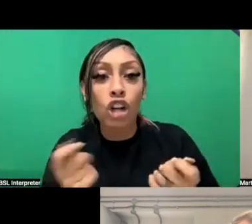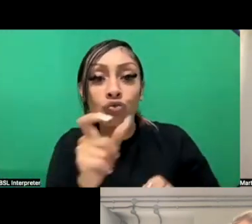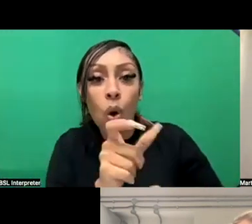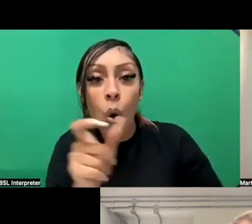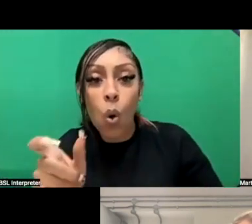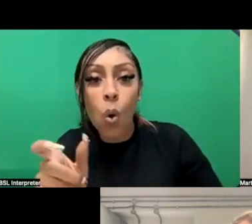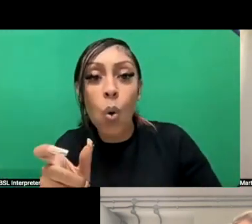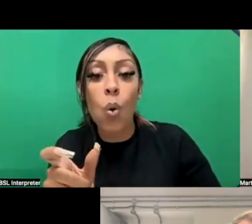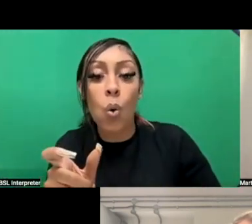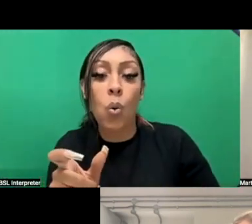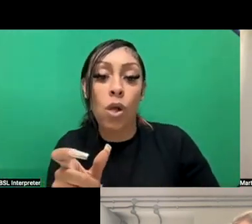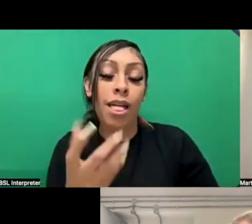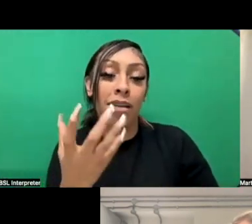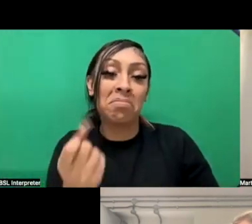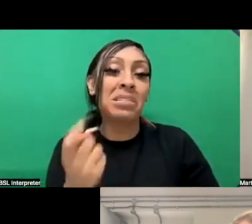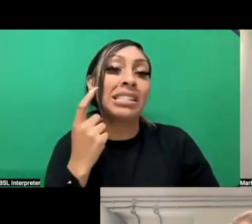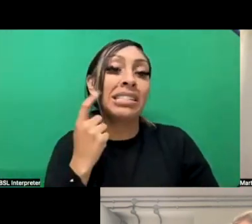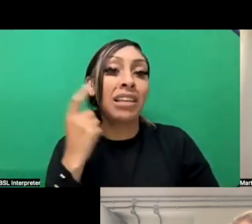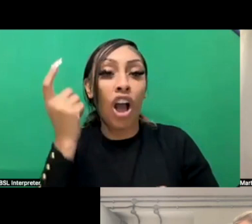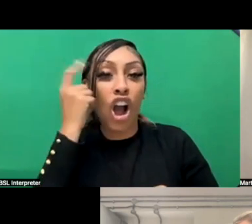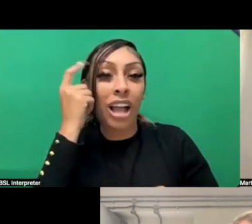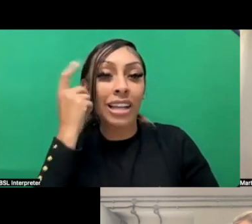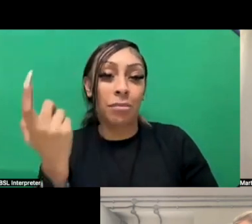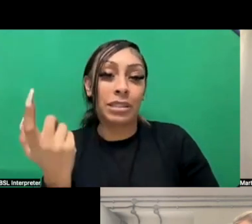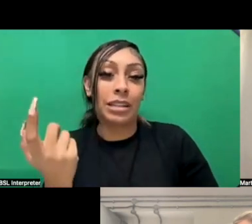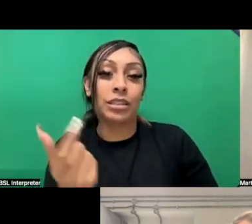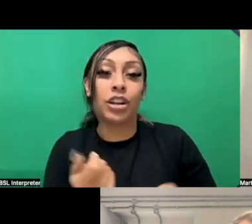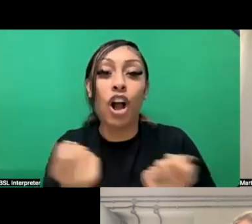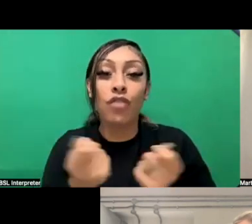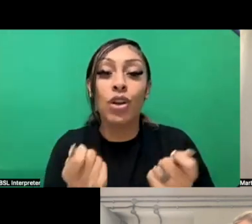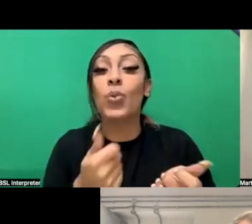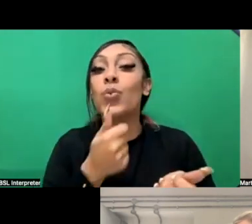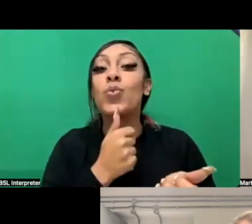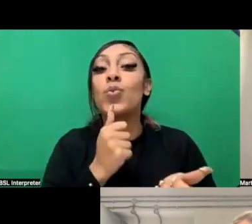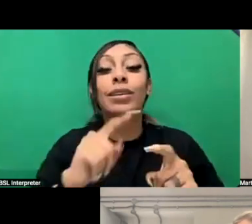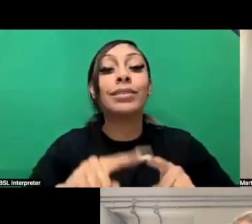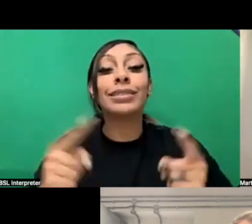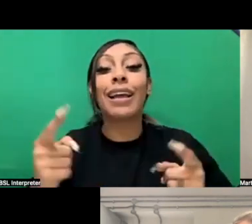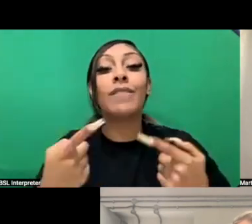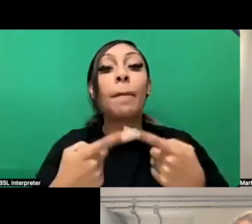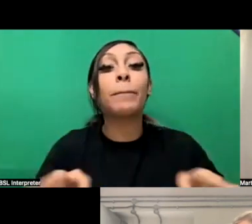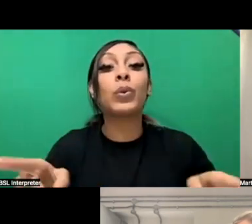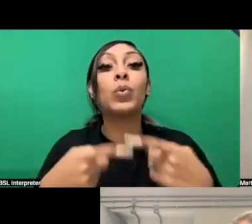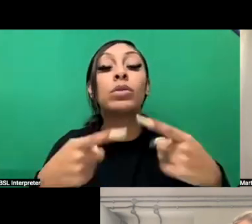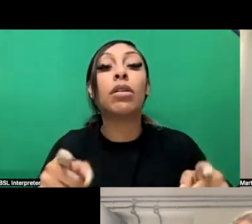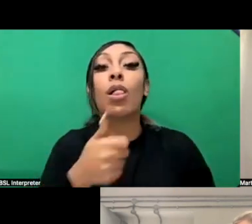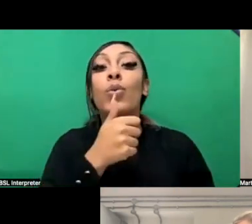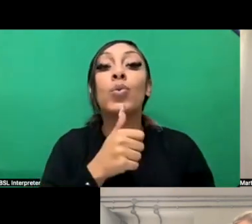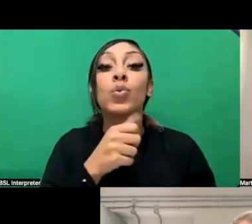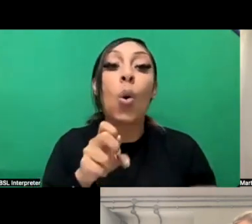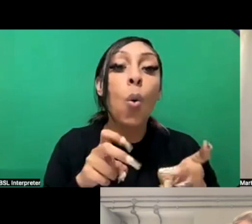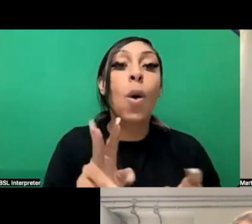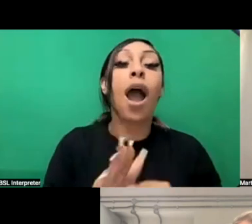and technical controls, but they also have controls that allow you to do different musical uses, different ways to